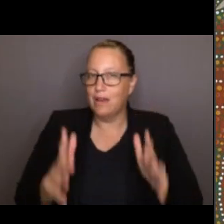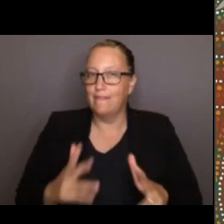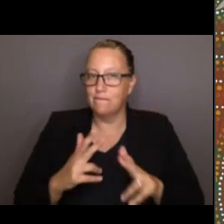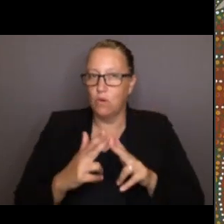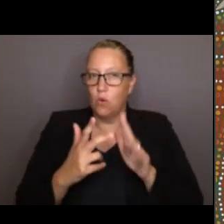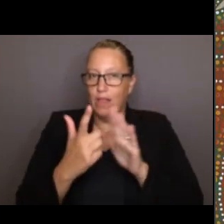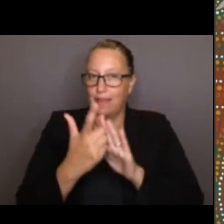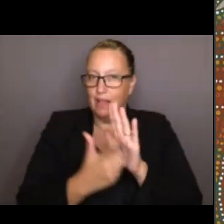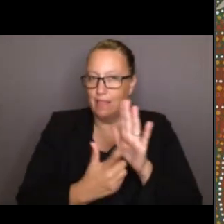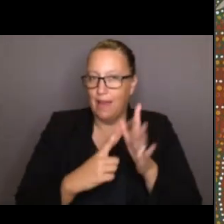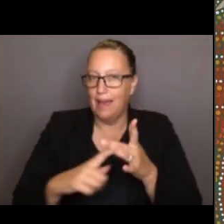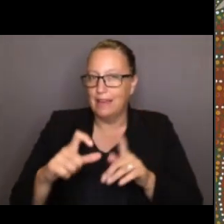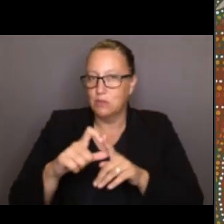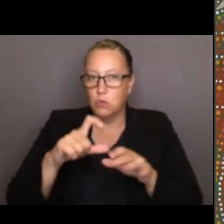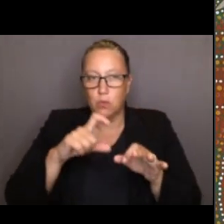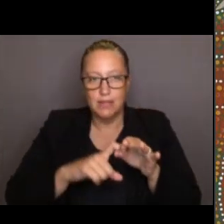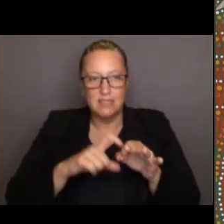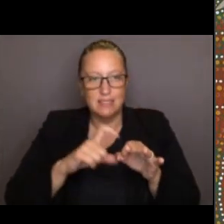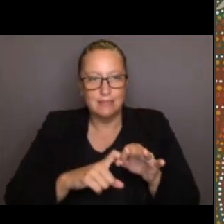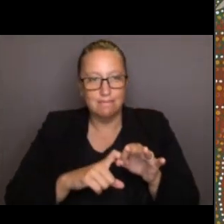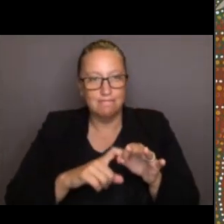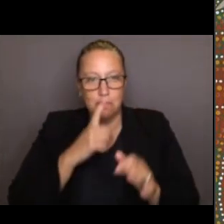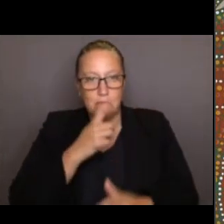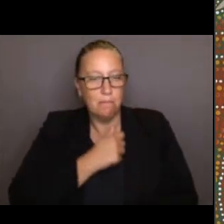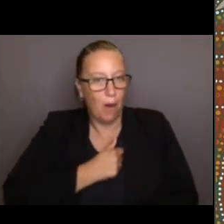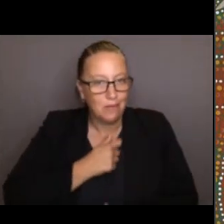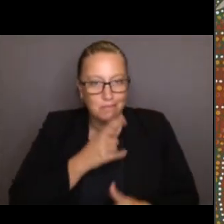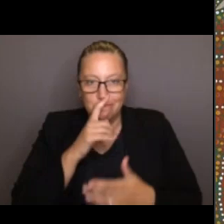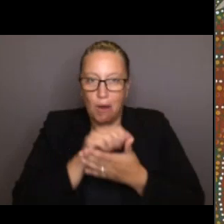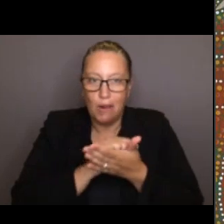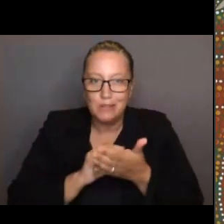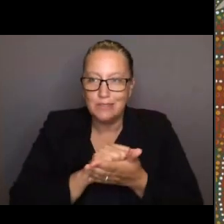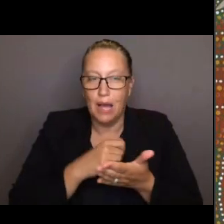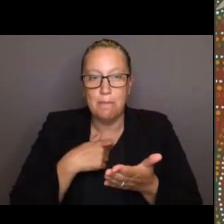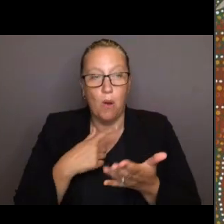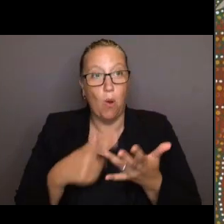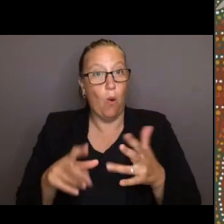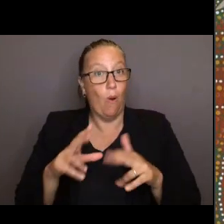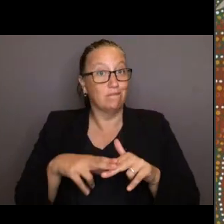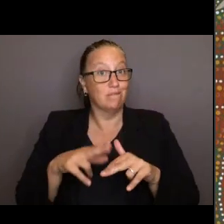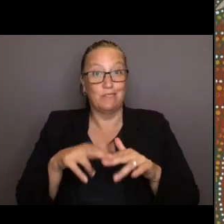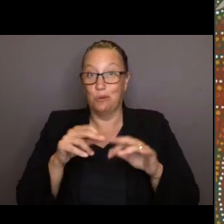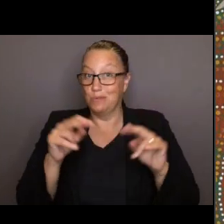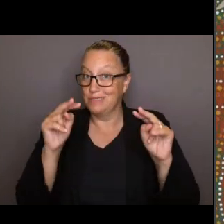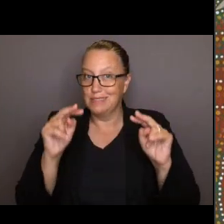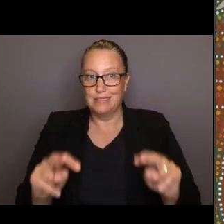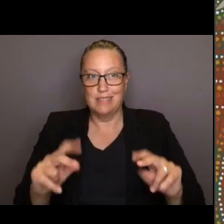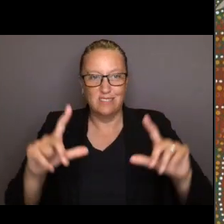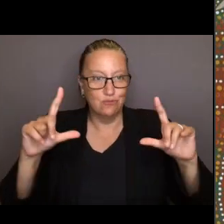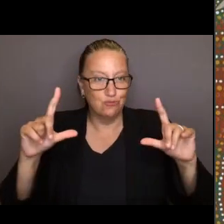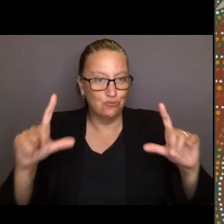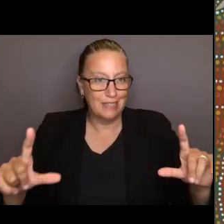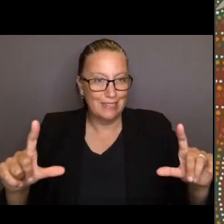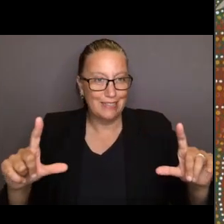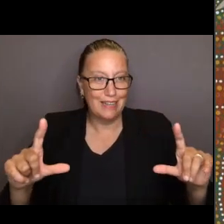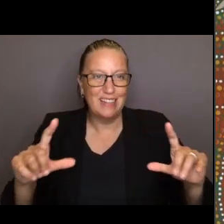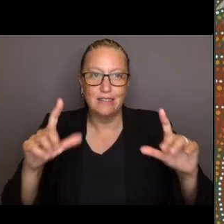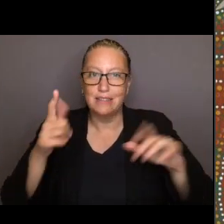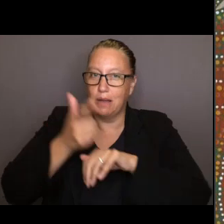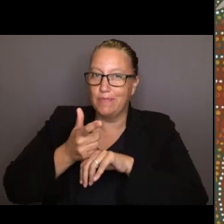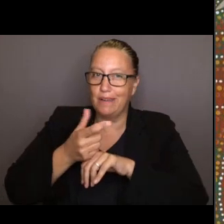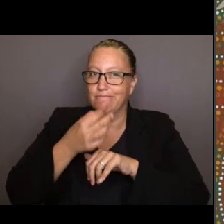Queensland. Apologies that I am off screen. We just have room size limitations here with the camera, but I'm very grateful you could